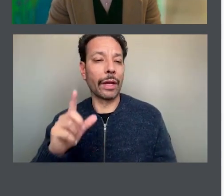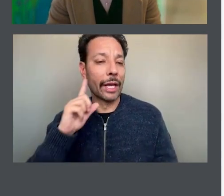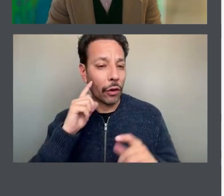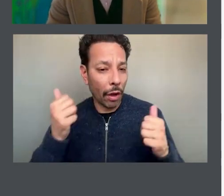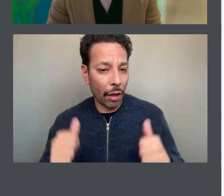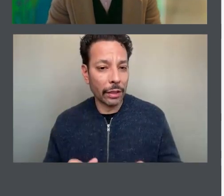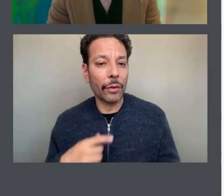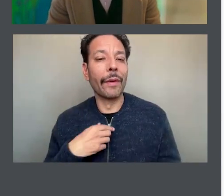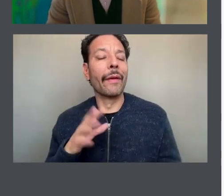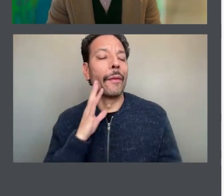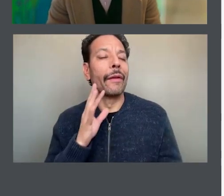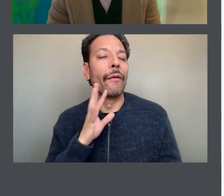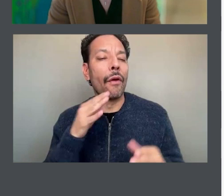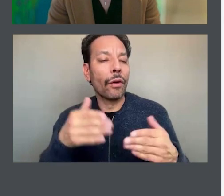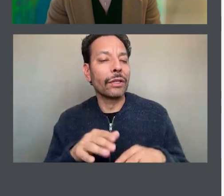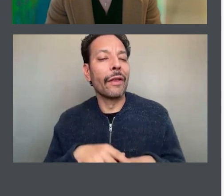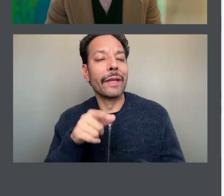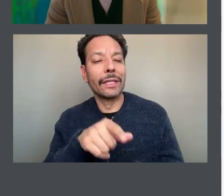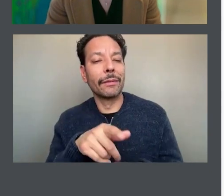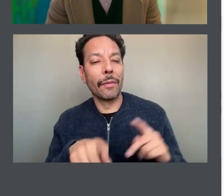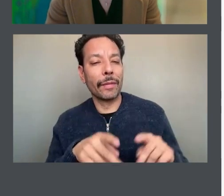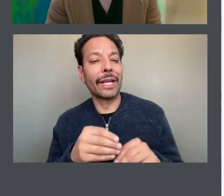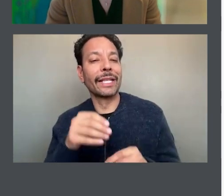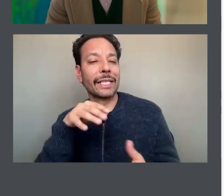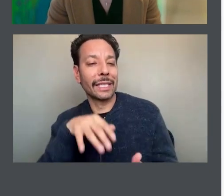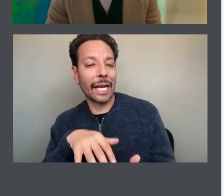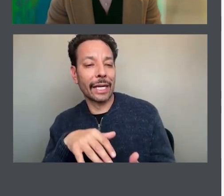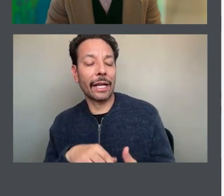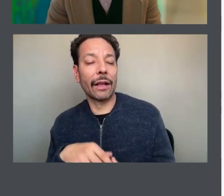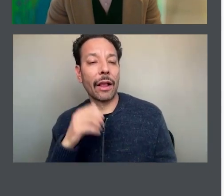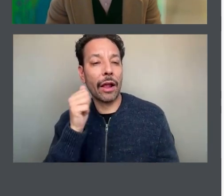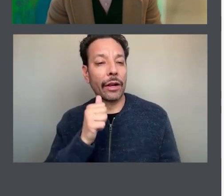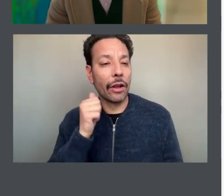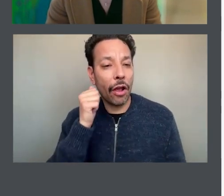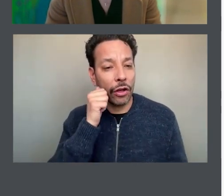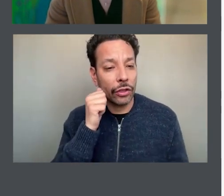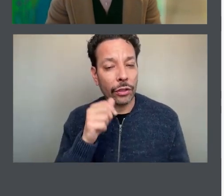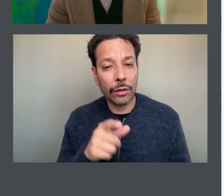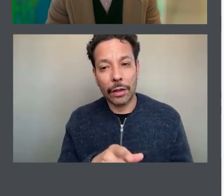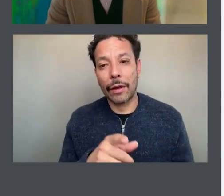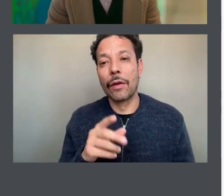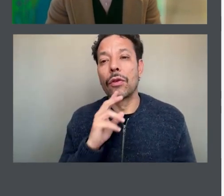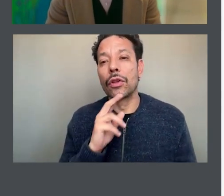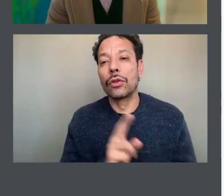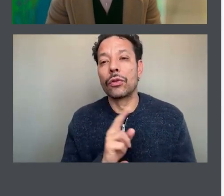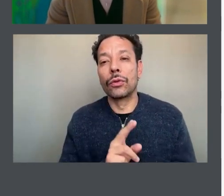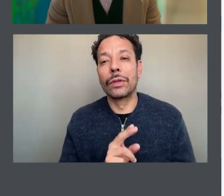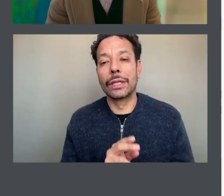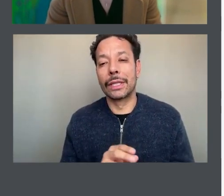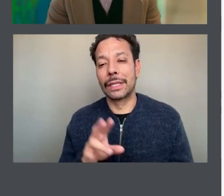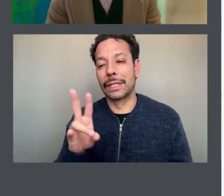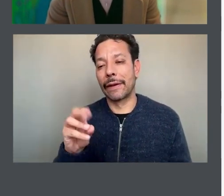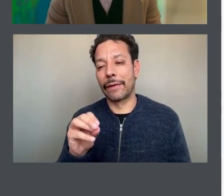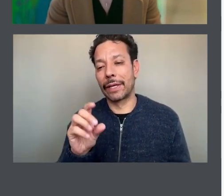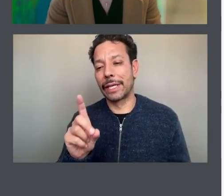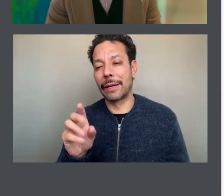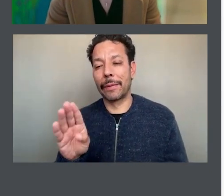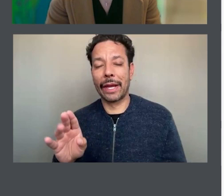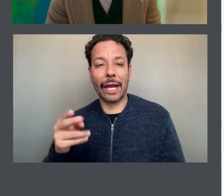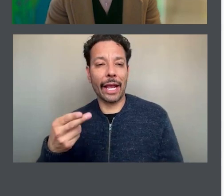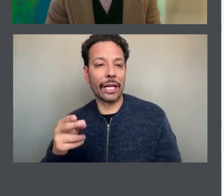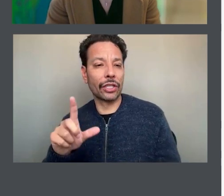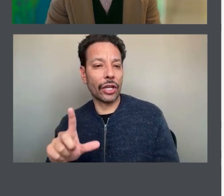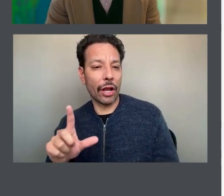chose to focus on this population in this study. The audiologic profile we used is basically a 70 dB